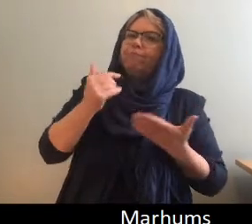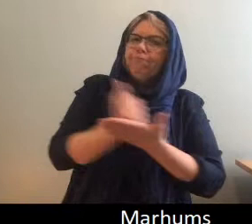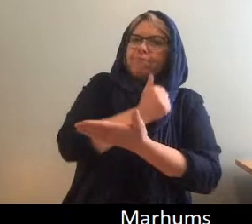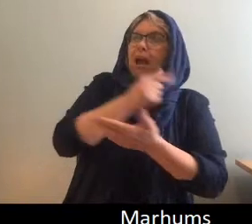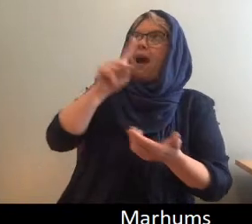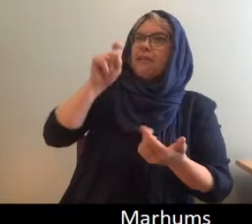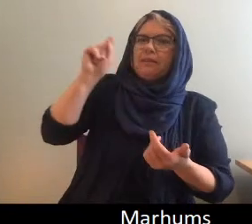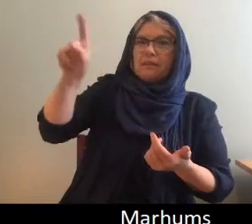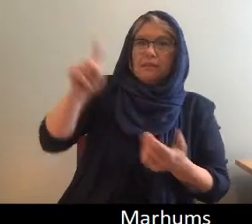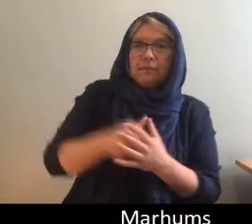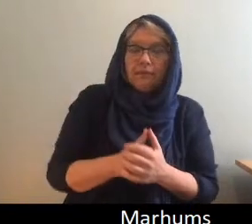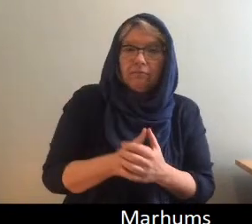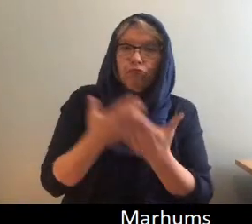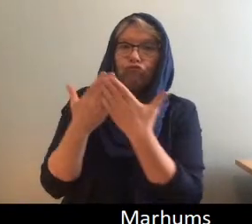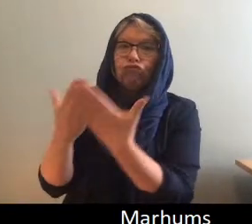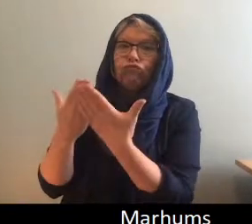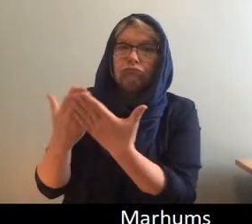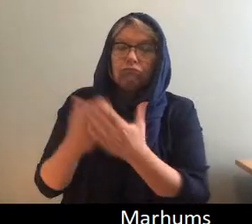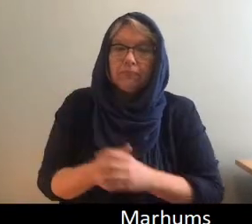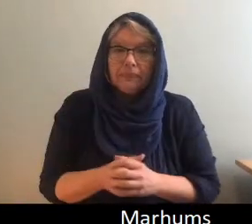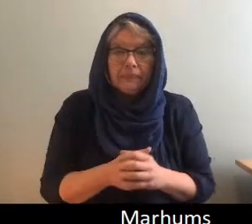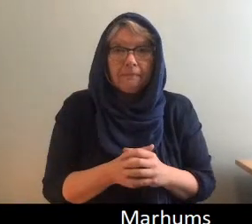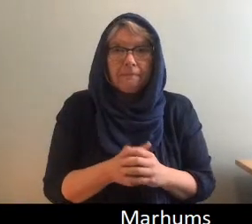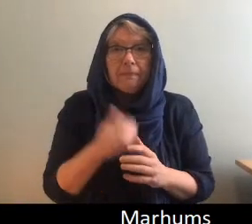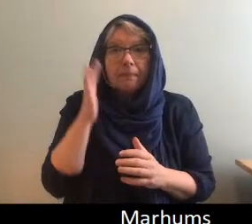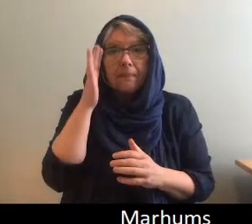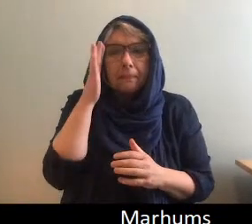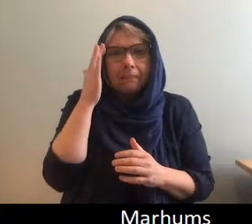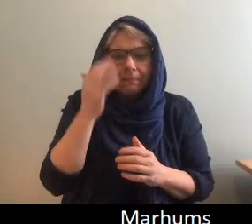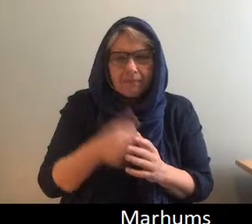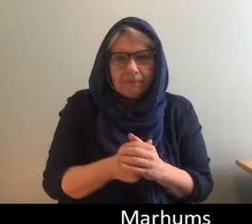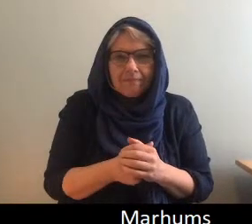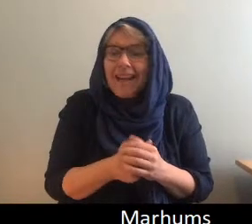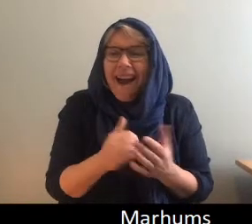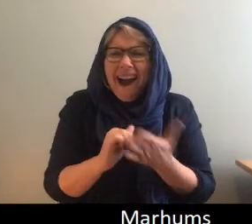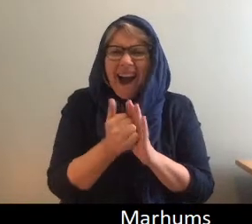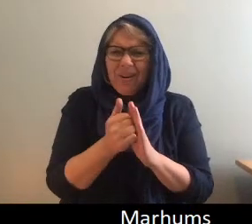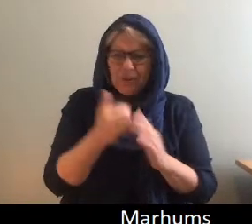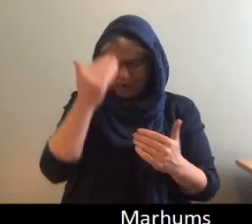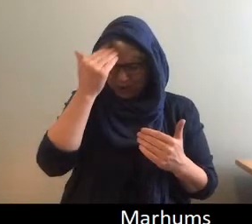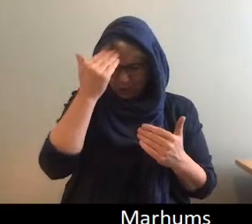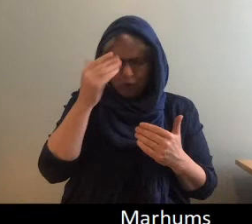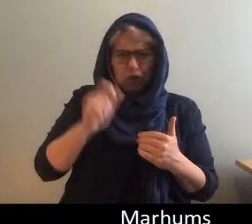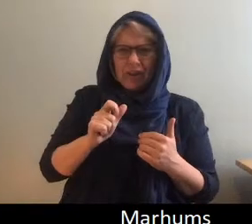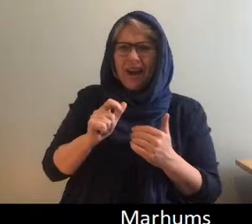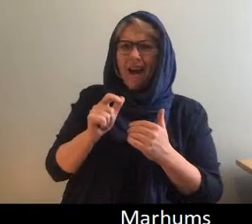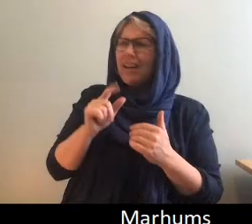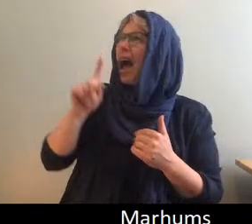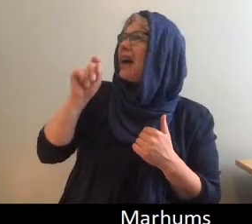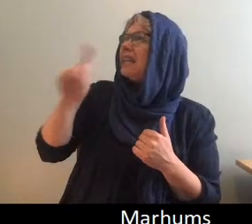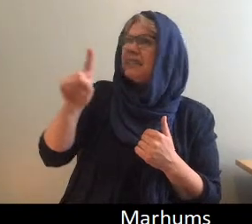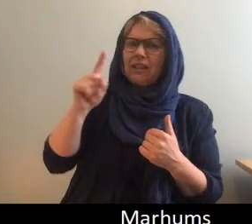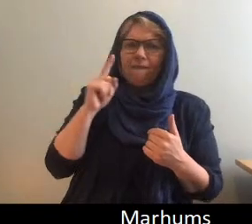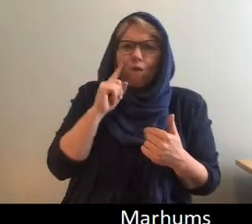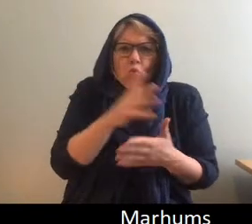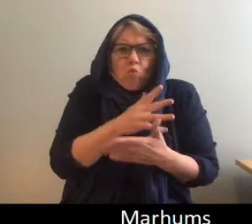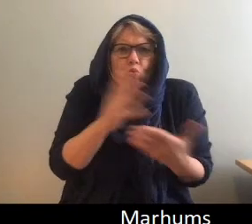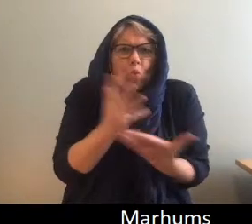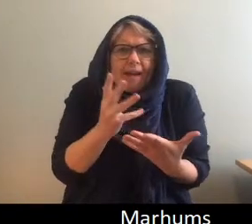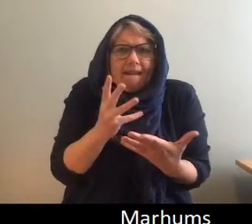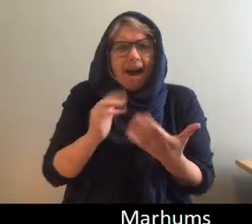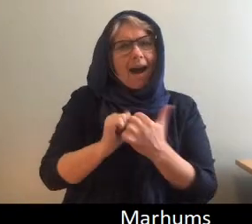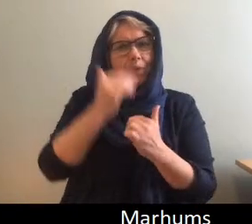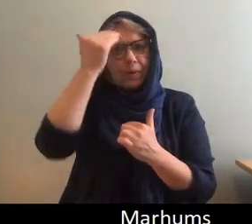And so when we do that, it gives us an opportunity to reflect and to think about. And then when the night